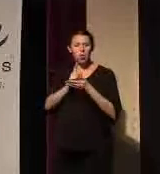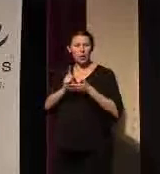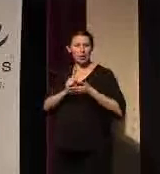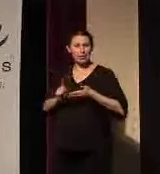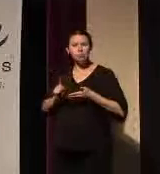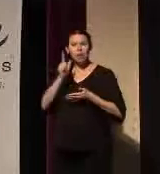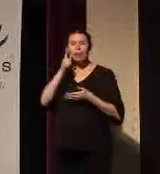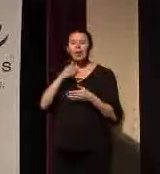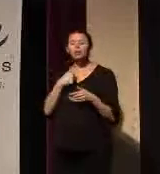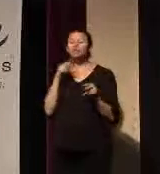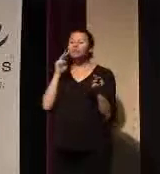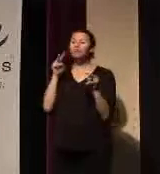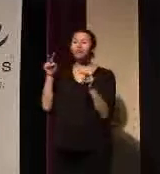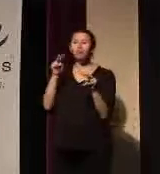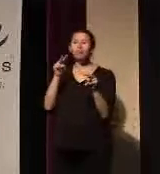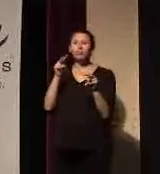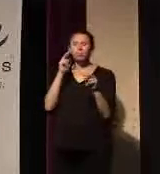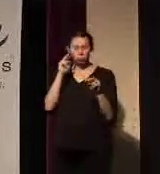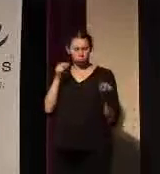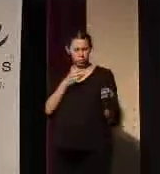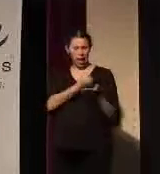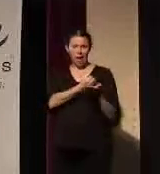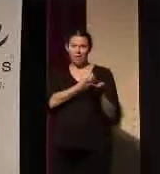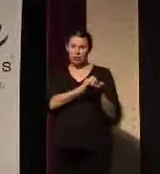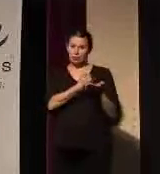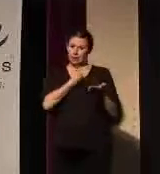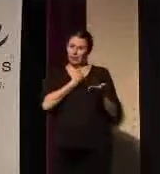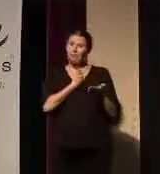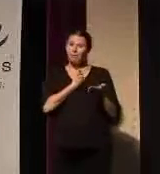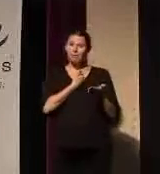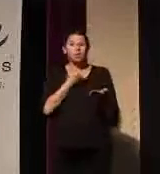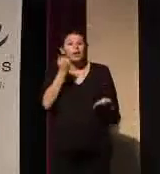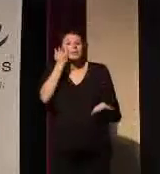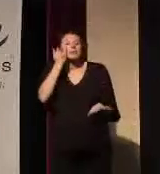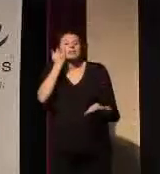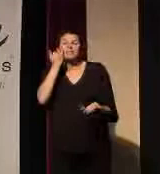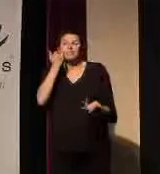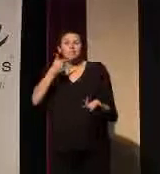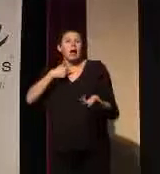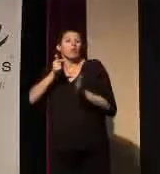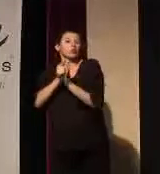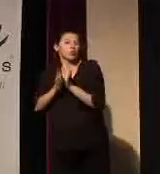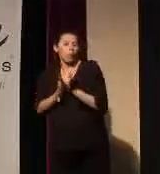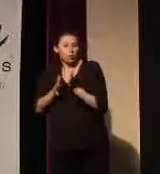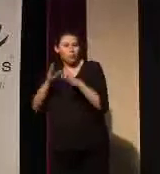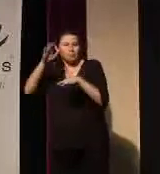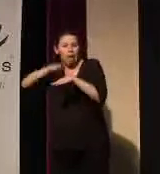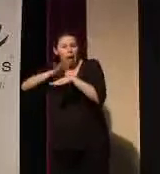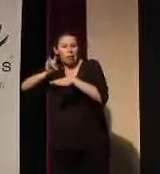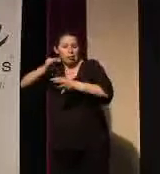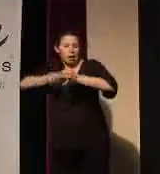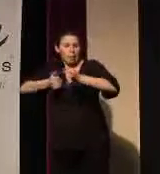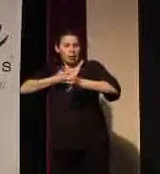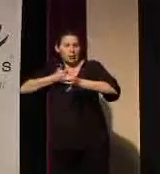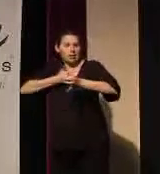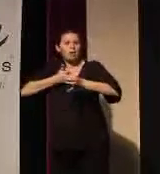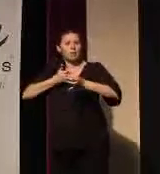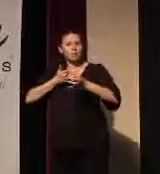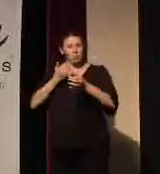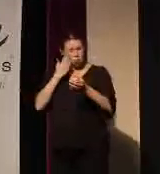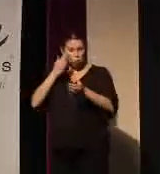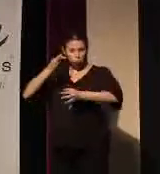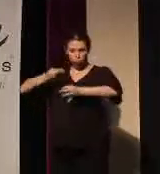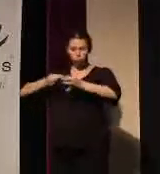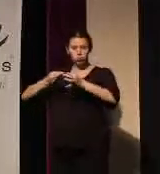trial when I reviewed the evidence myself at night, as I would if I were trying the case myself. Because, of course, a good trial lawyer, you're going to look